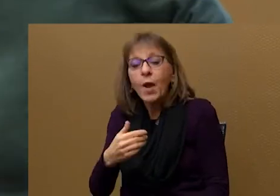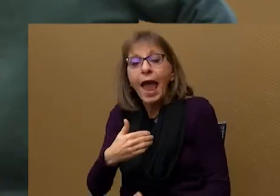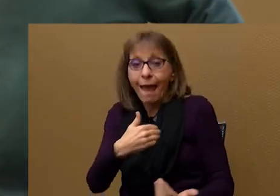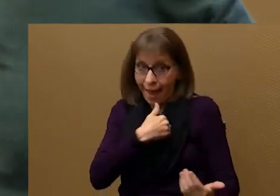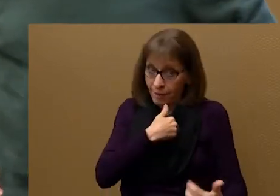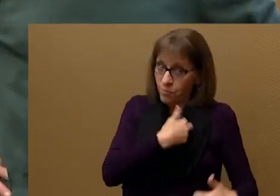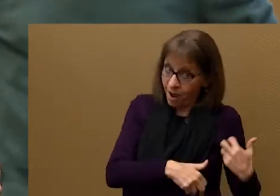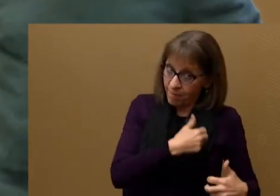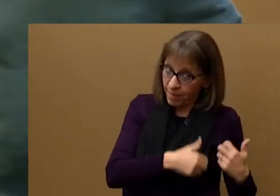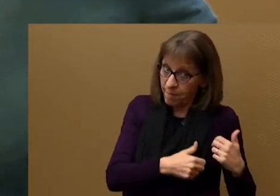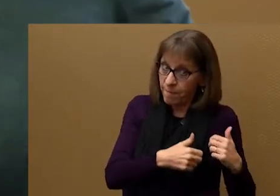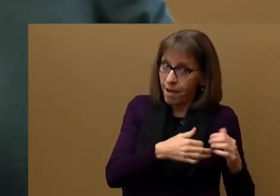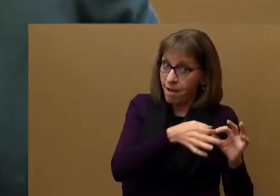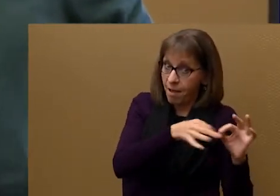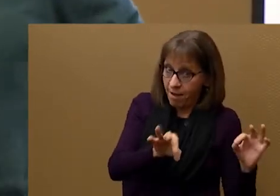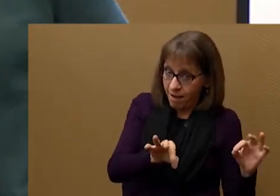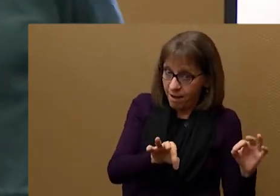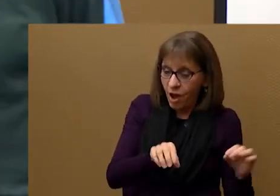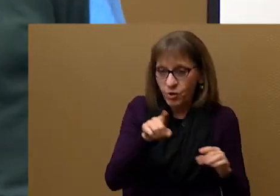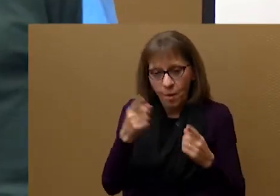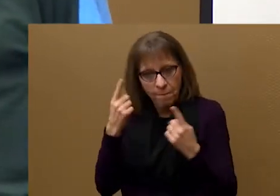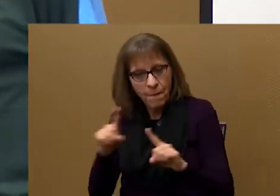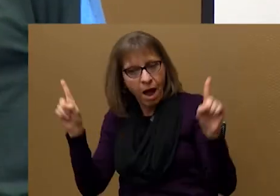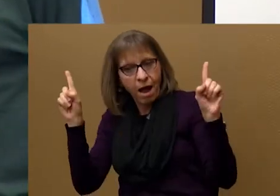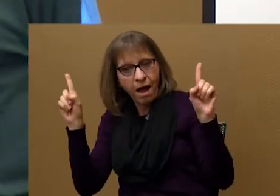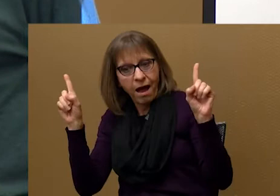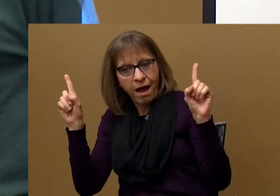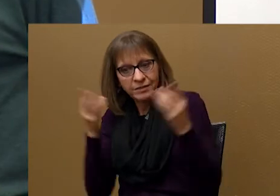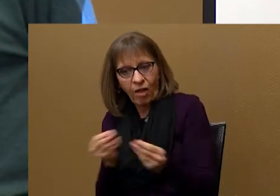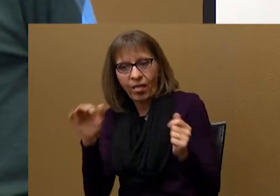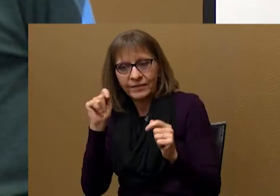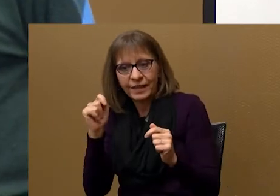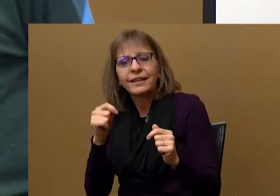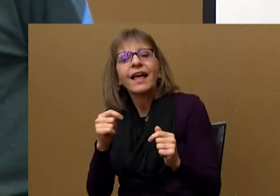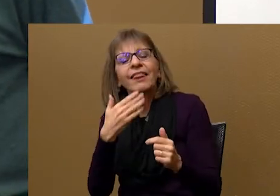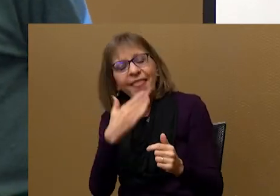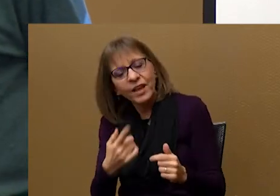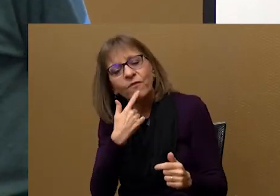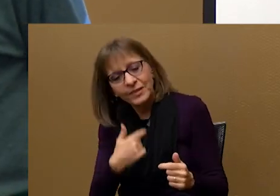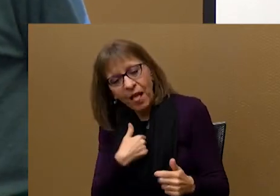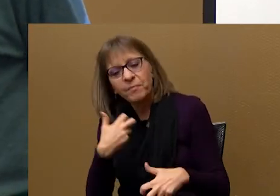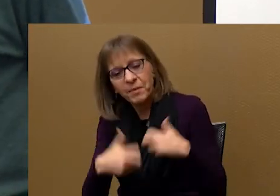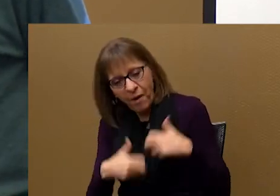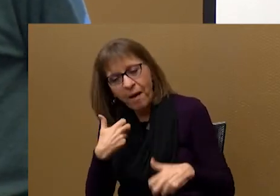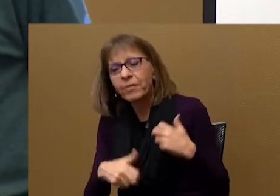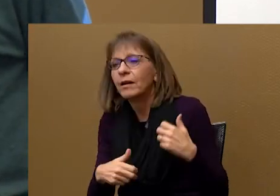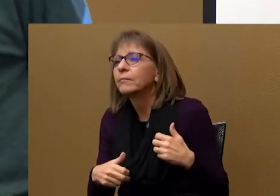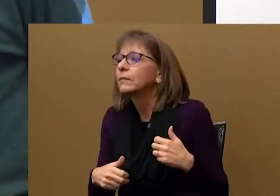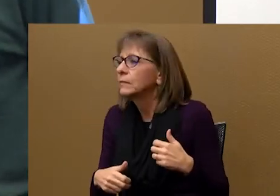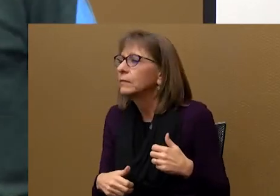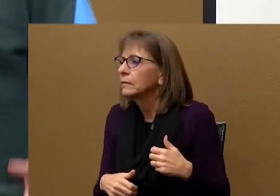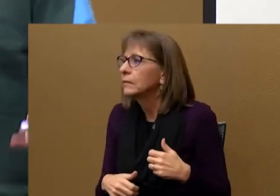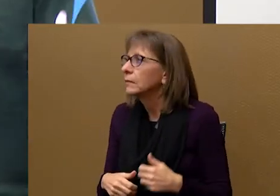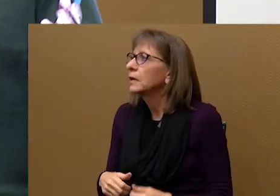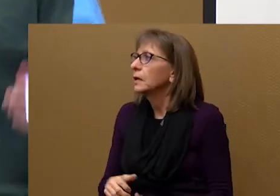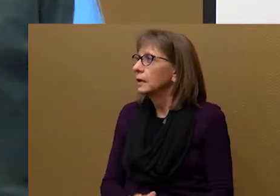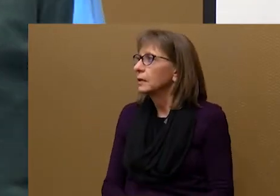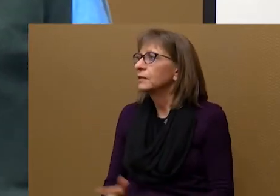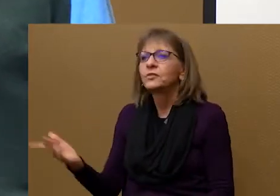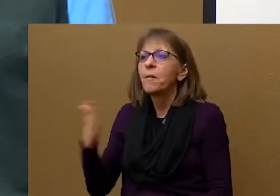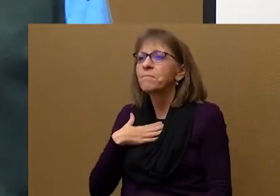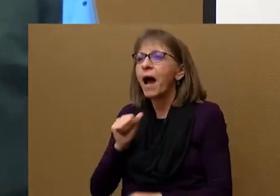problem, but you did it. Or thank you for telling me what the problem was, if he's coming to communicate. So my work here is